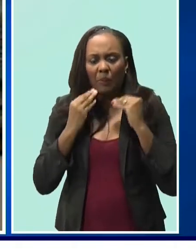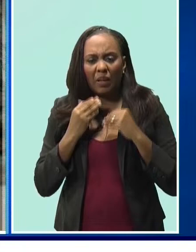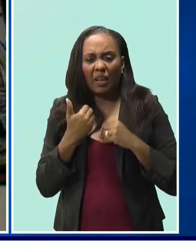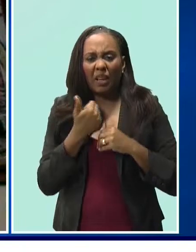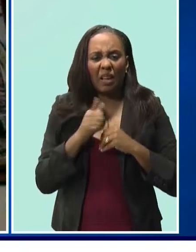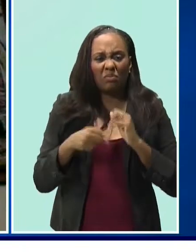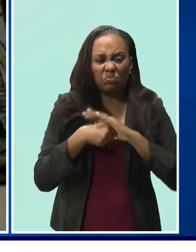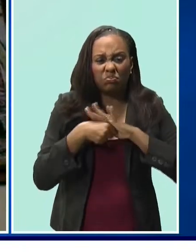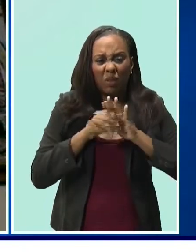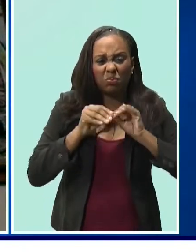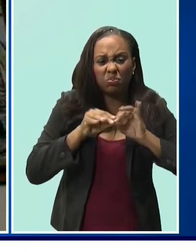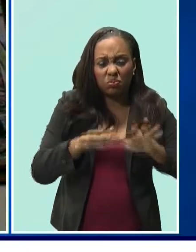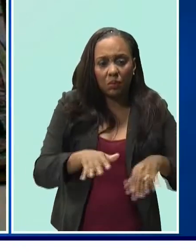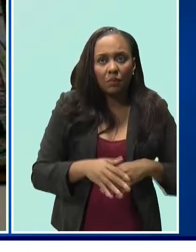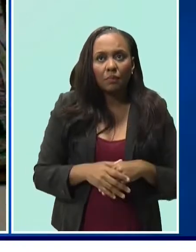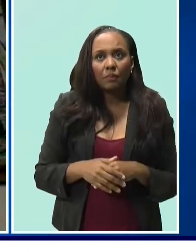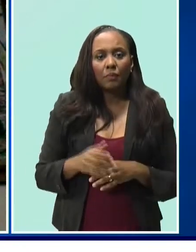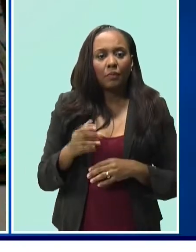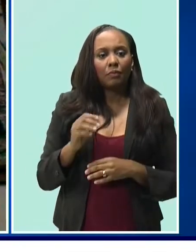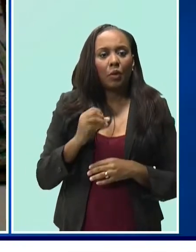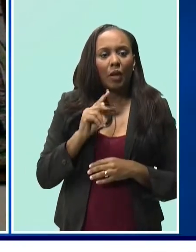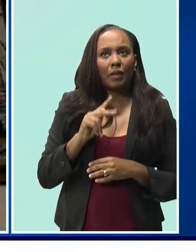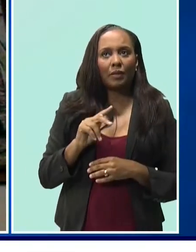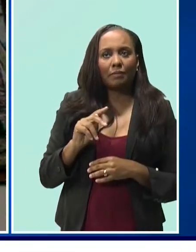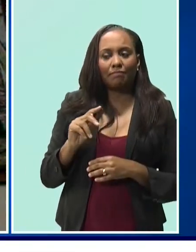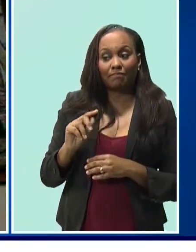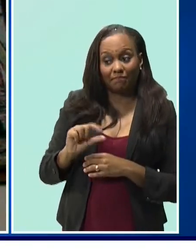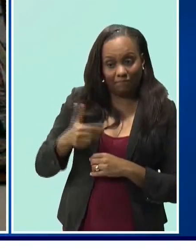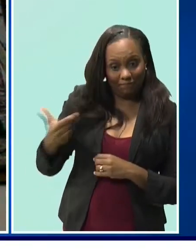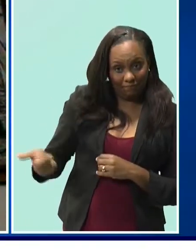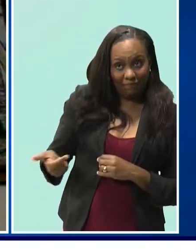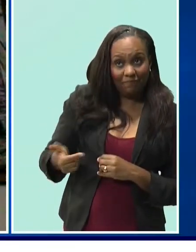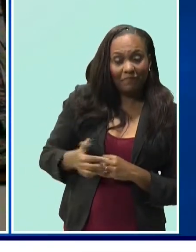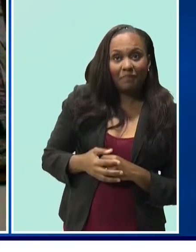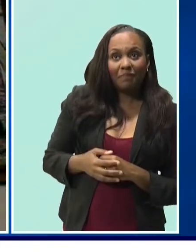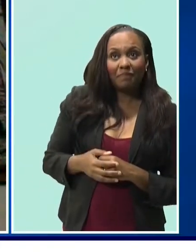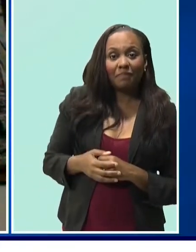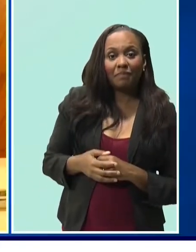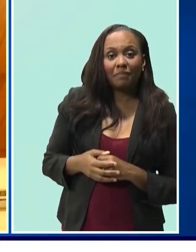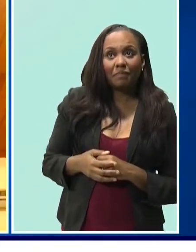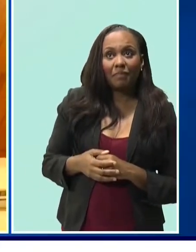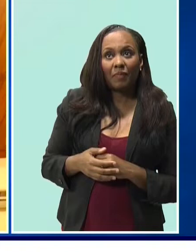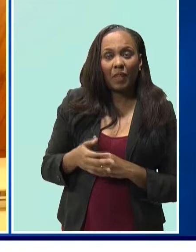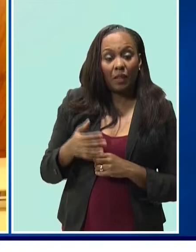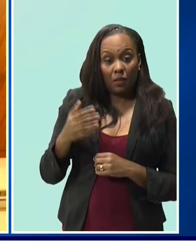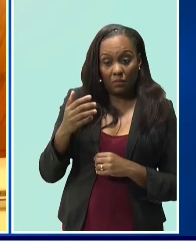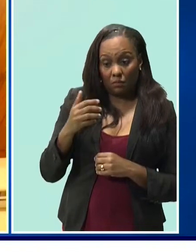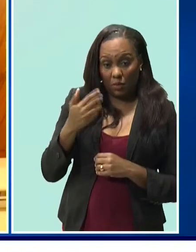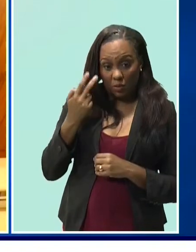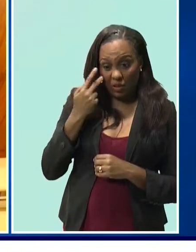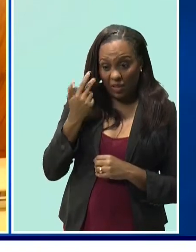Okay, Dr. George, if I can bring you back in, is there any evidence of community spread?